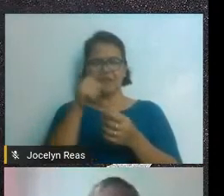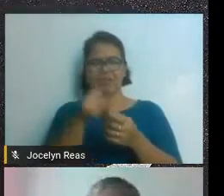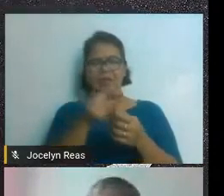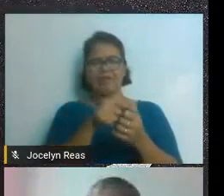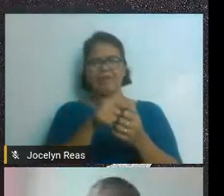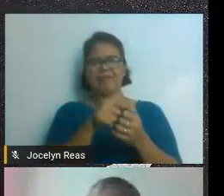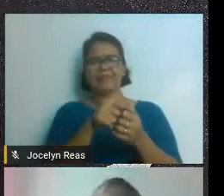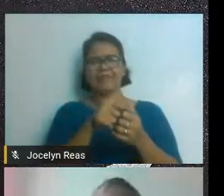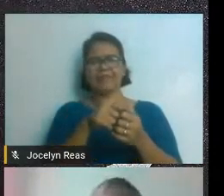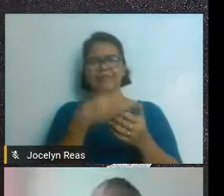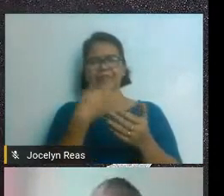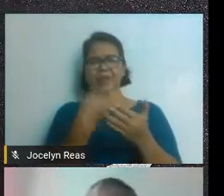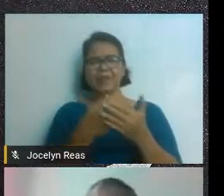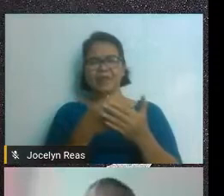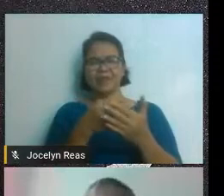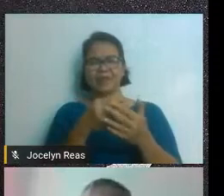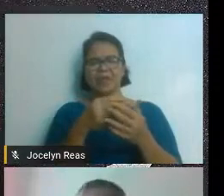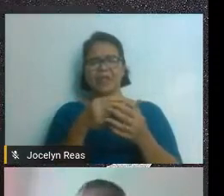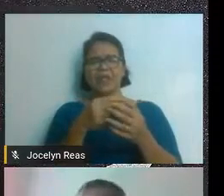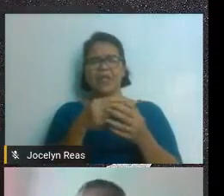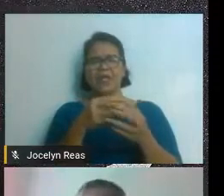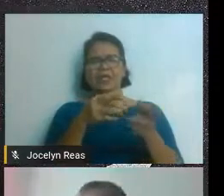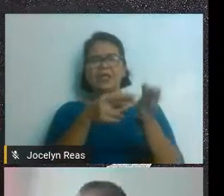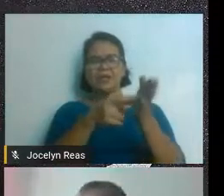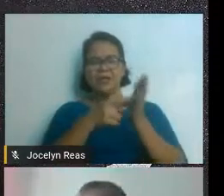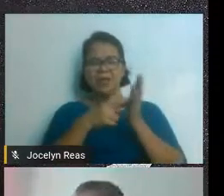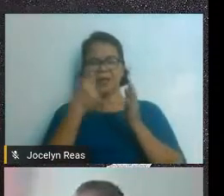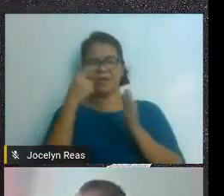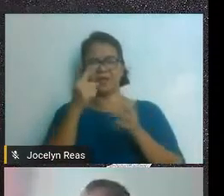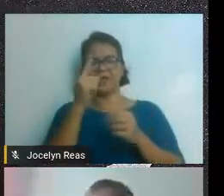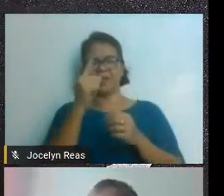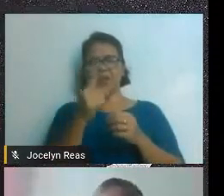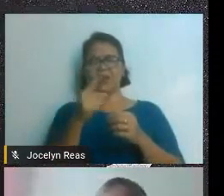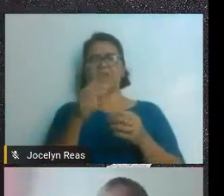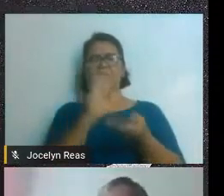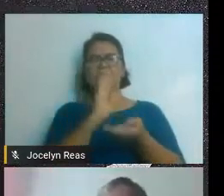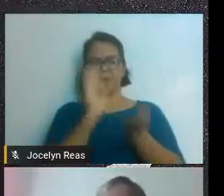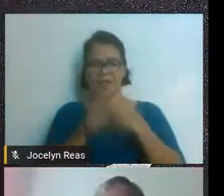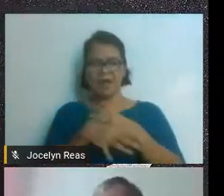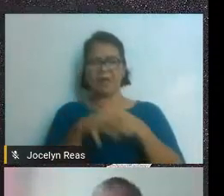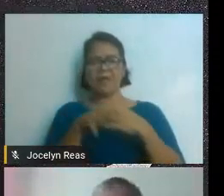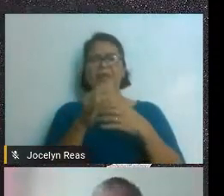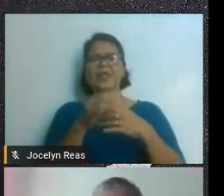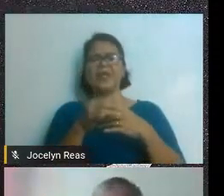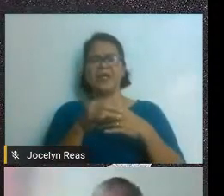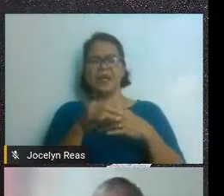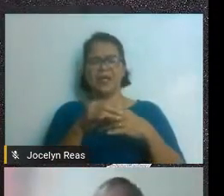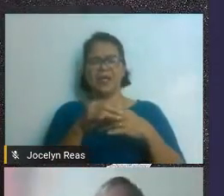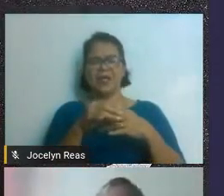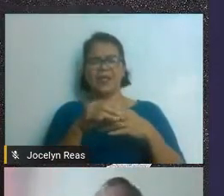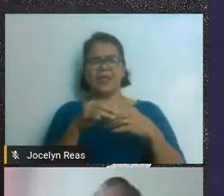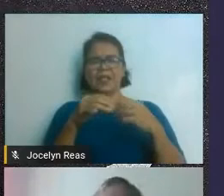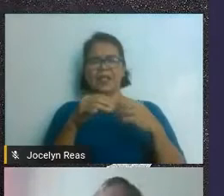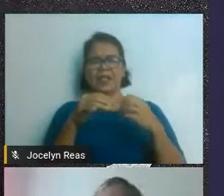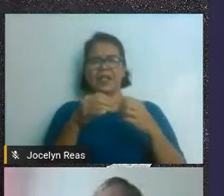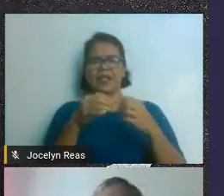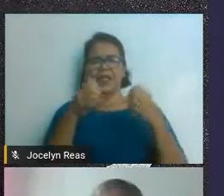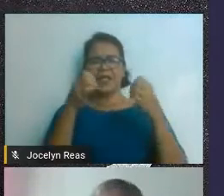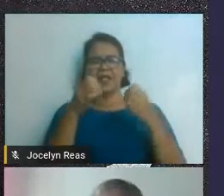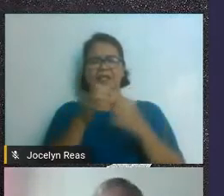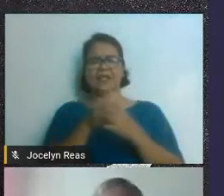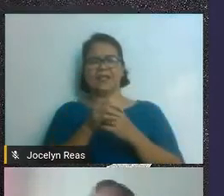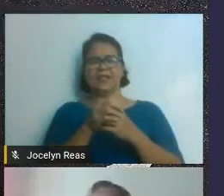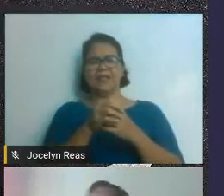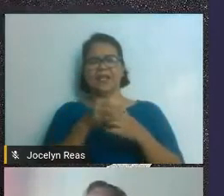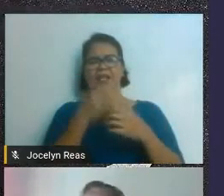a requirement for one to be an effective leader, particularly in this COVID-19 times. So,